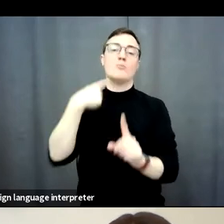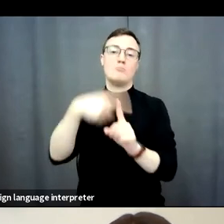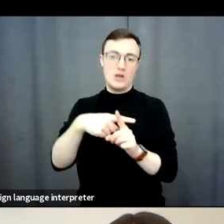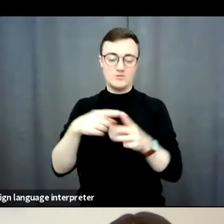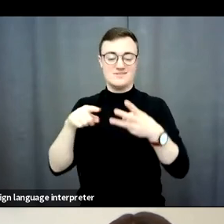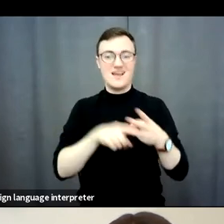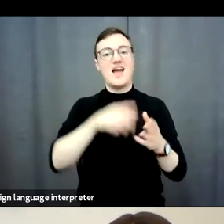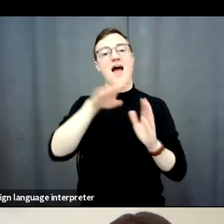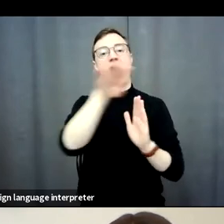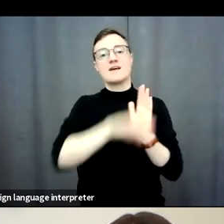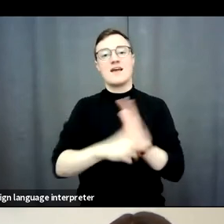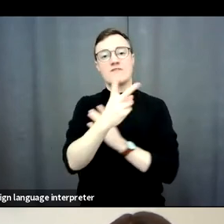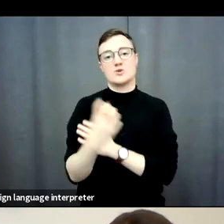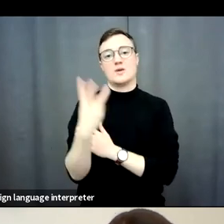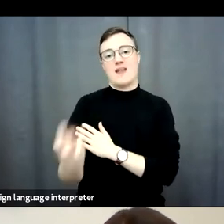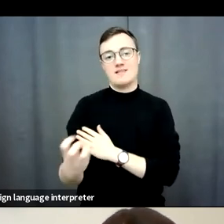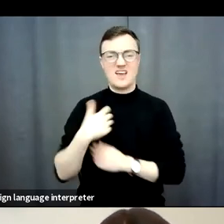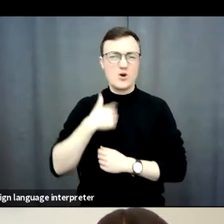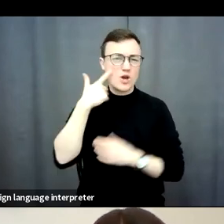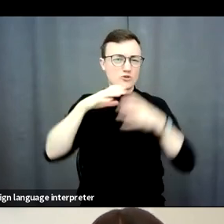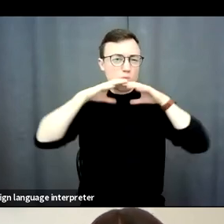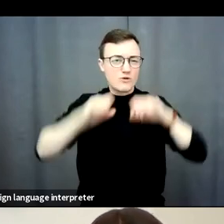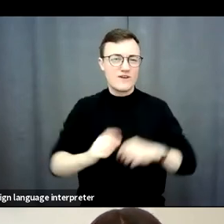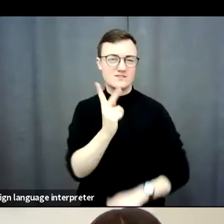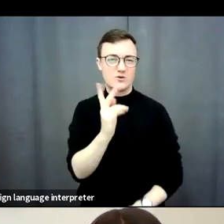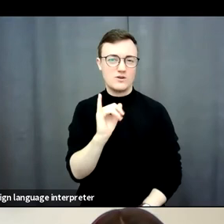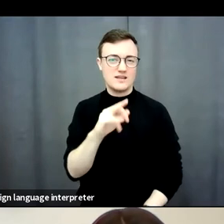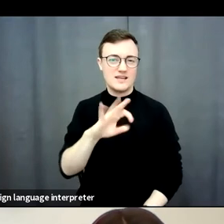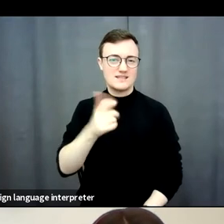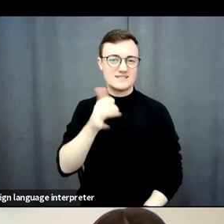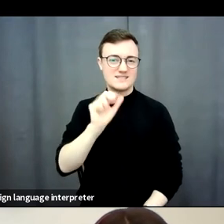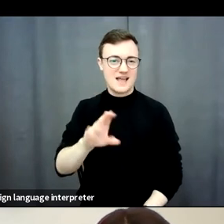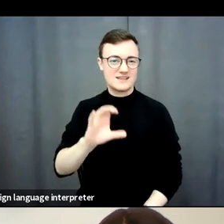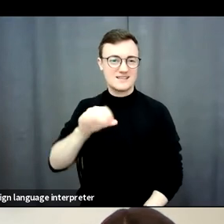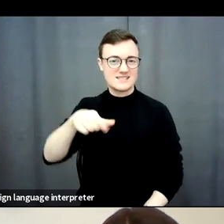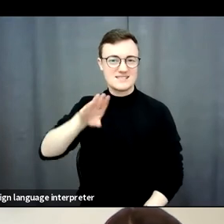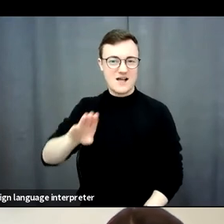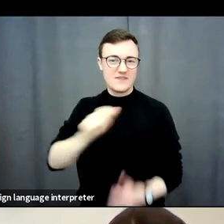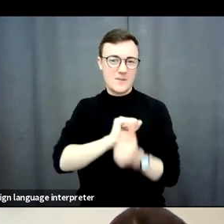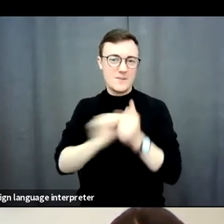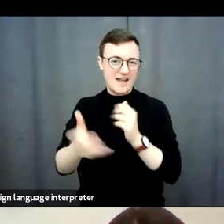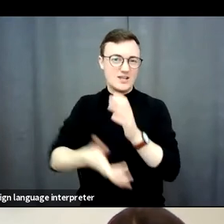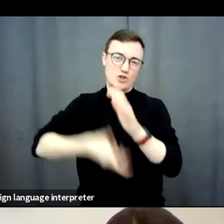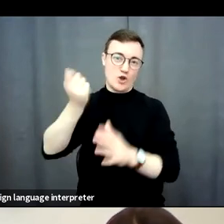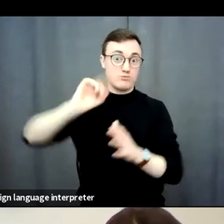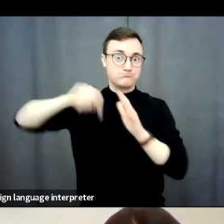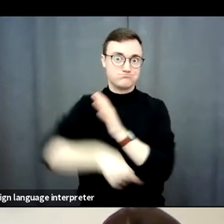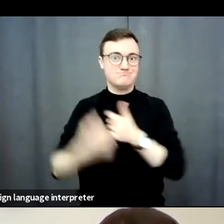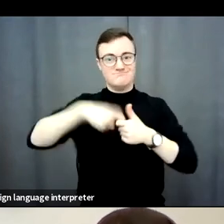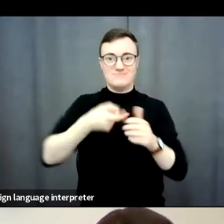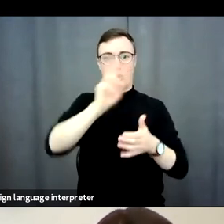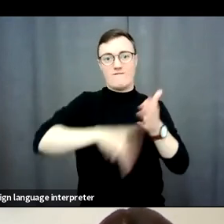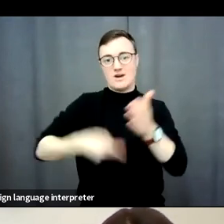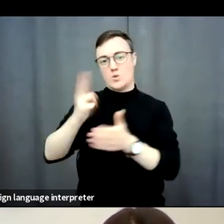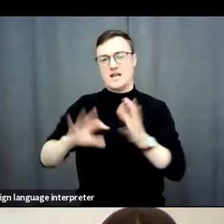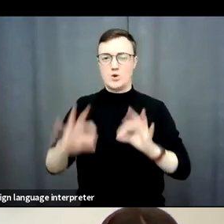the professor, Kirsten Sandberg, told us really good about the two conventions and how they